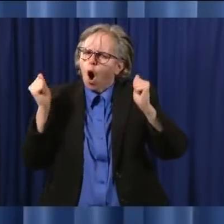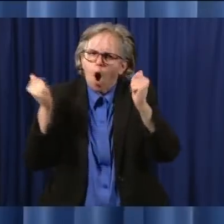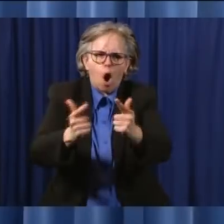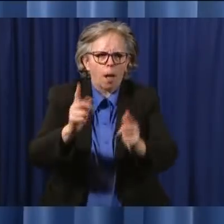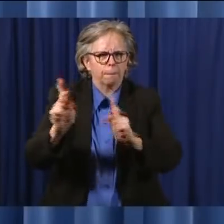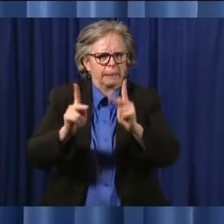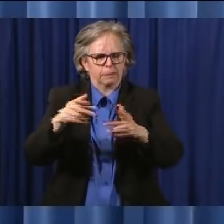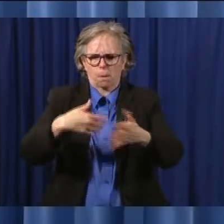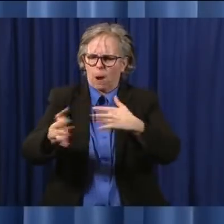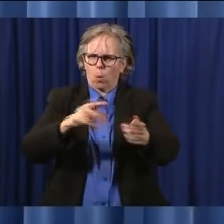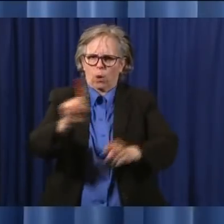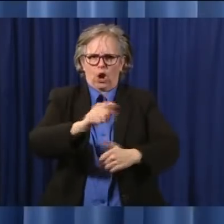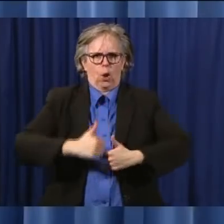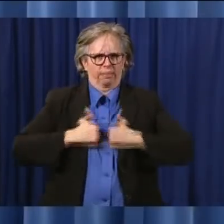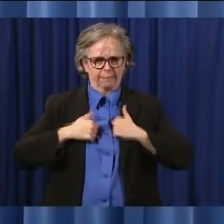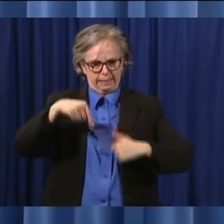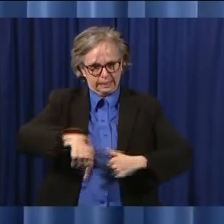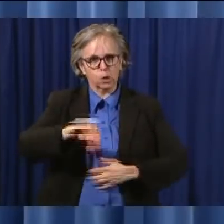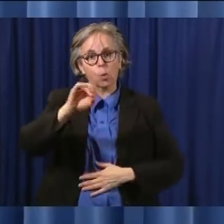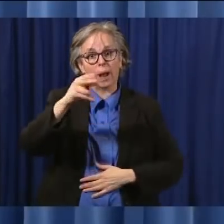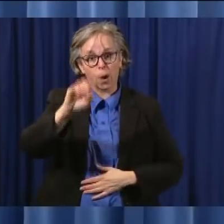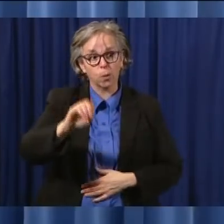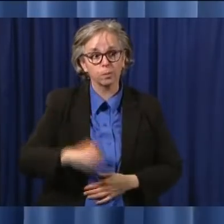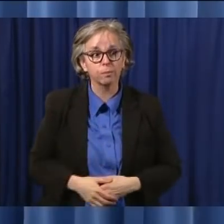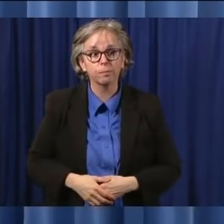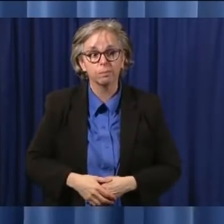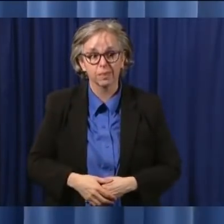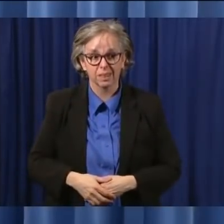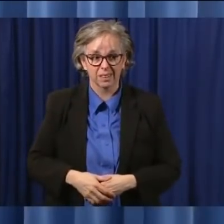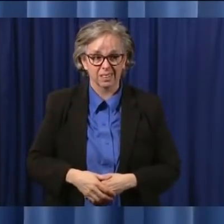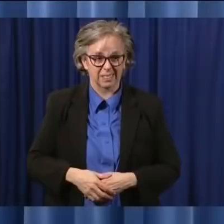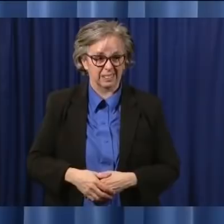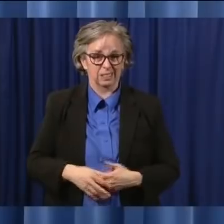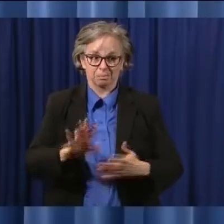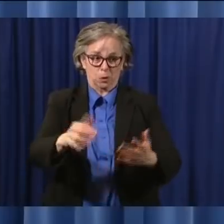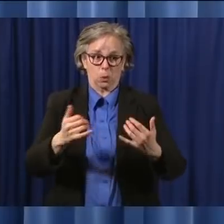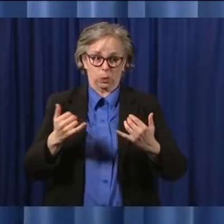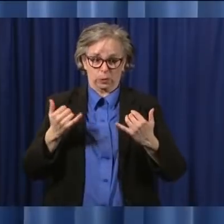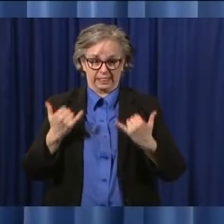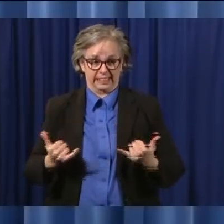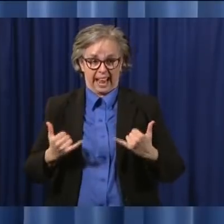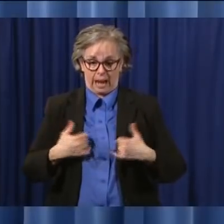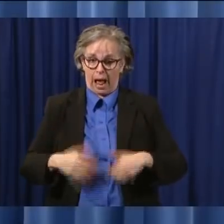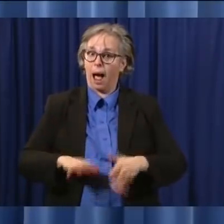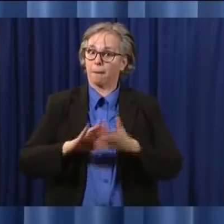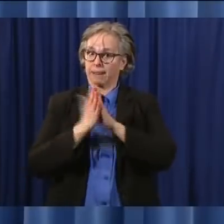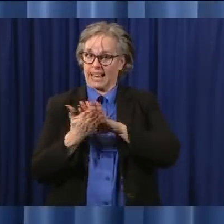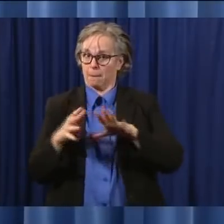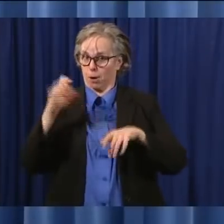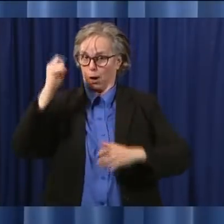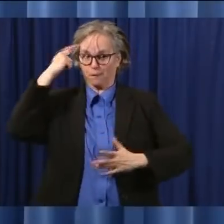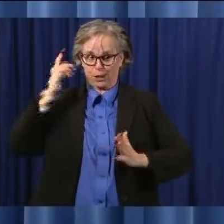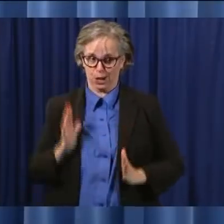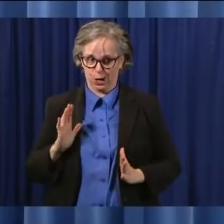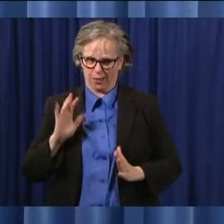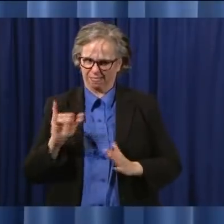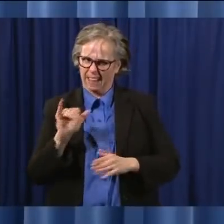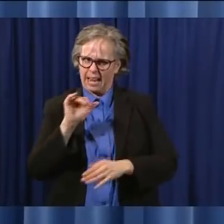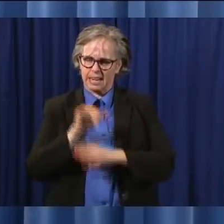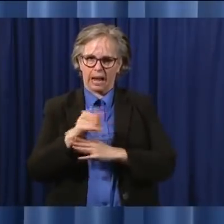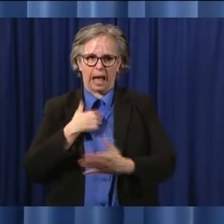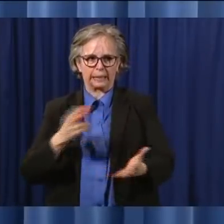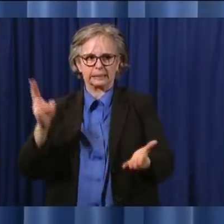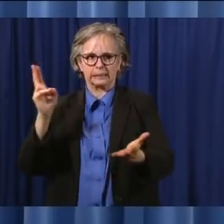When I took office, the day I took office, that night actually, that early morning, I signed an executive order to